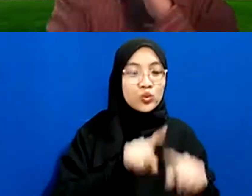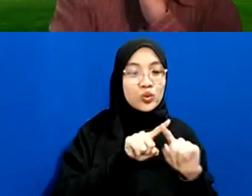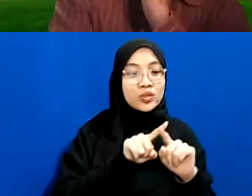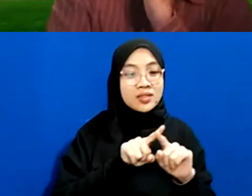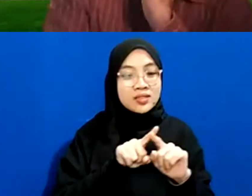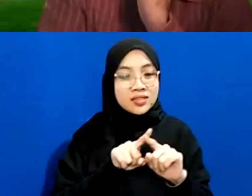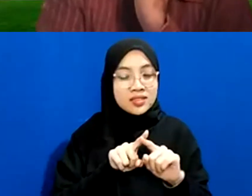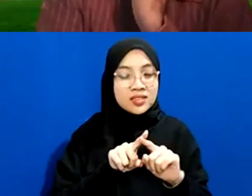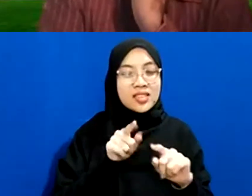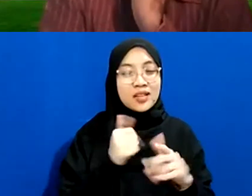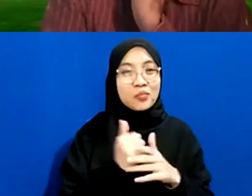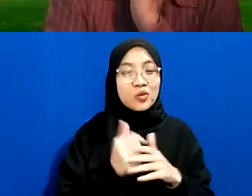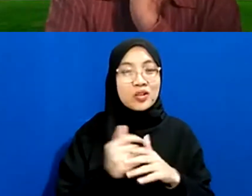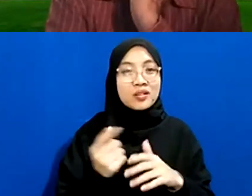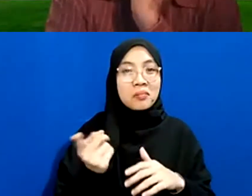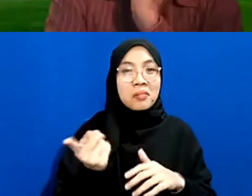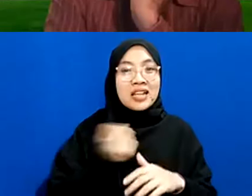that.